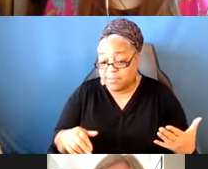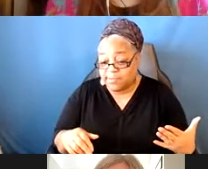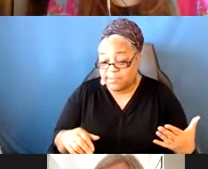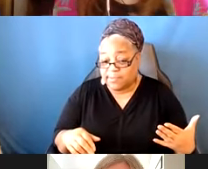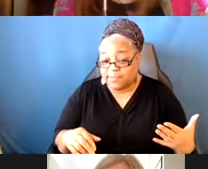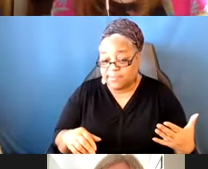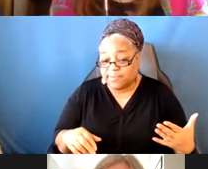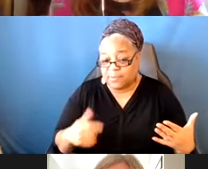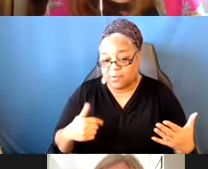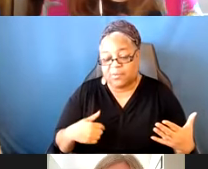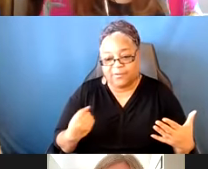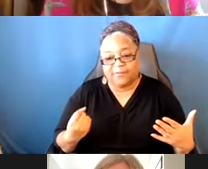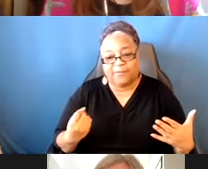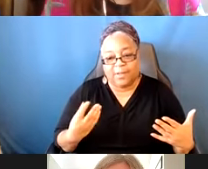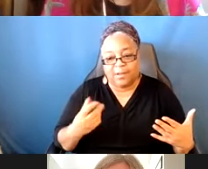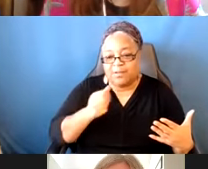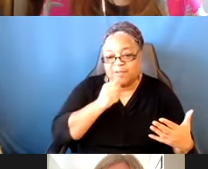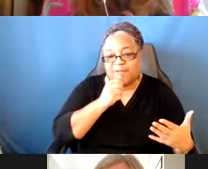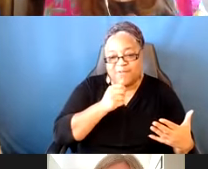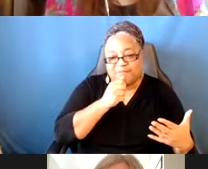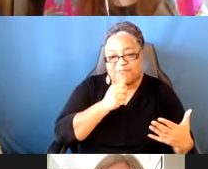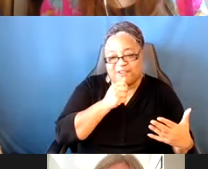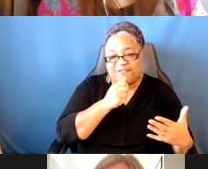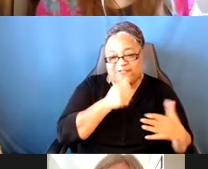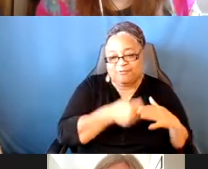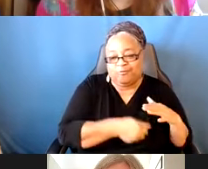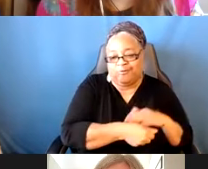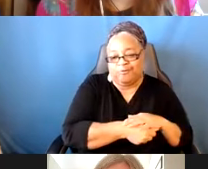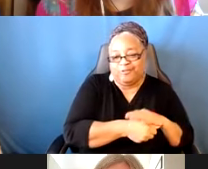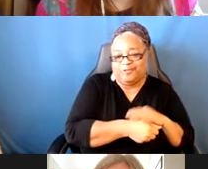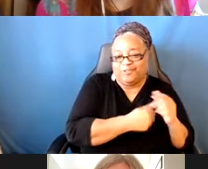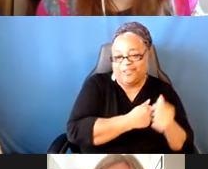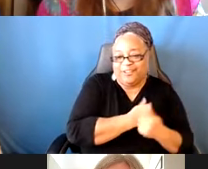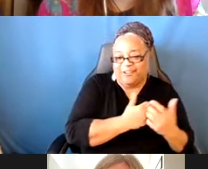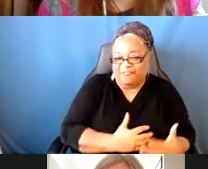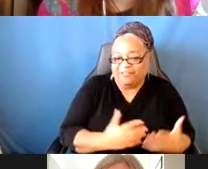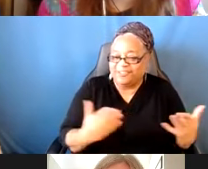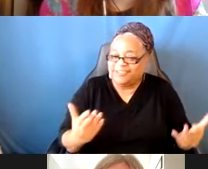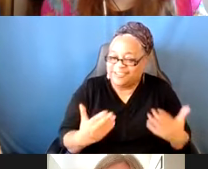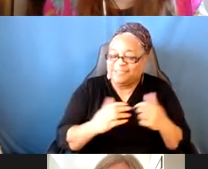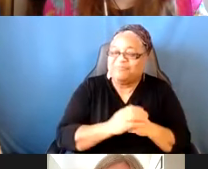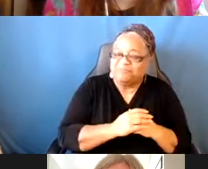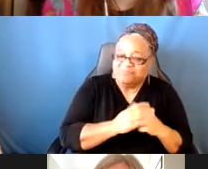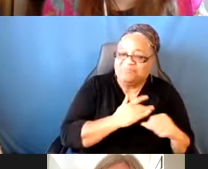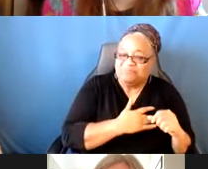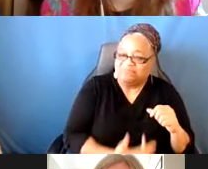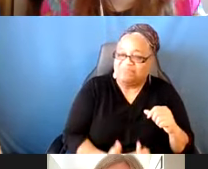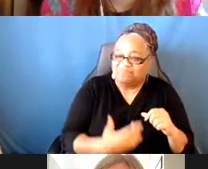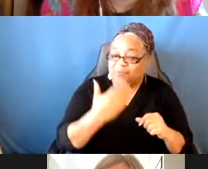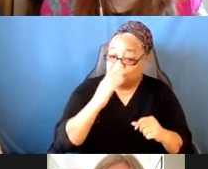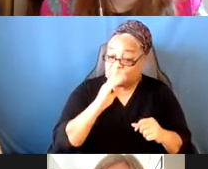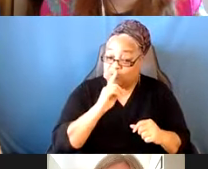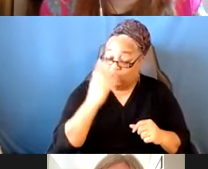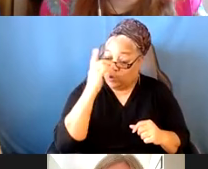we have a lot of private retreat lovers here. Okay. So it all looks pretty even, but we